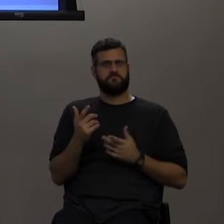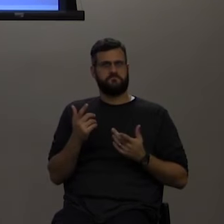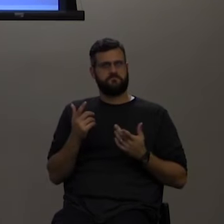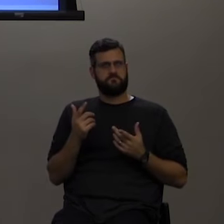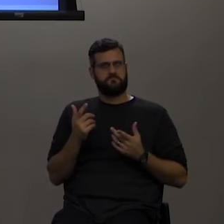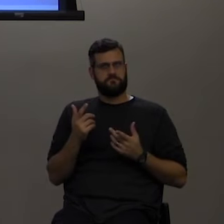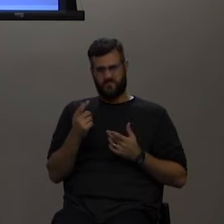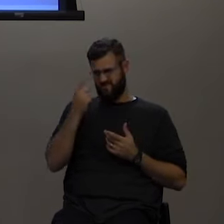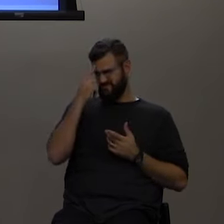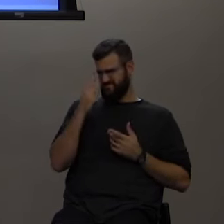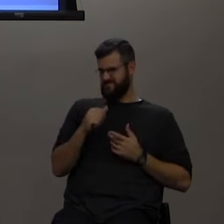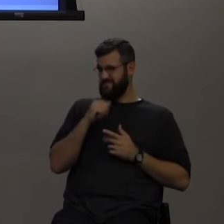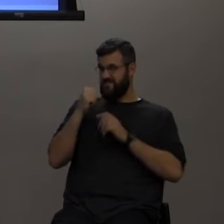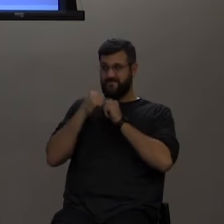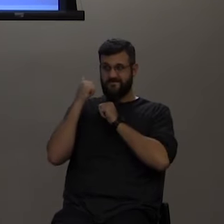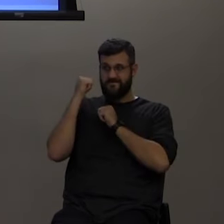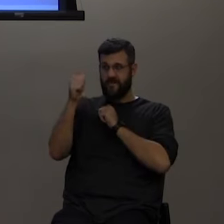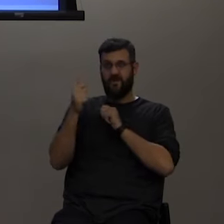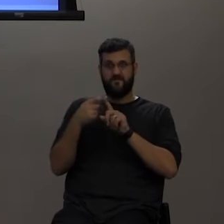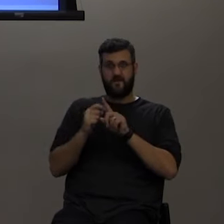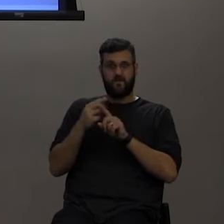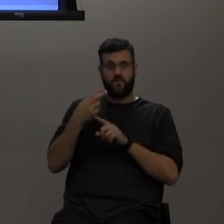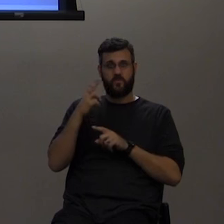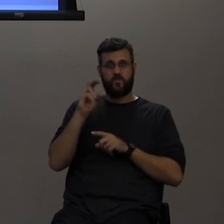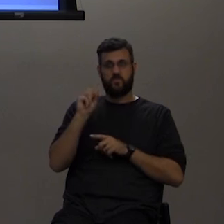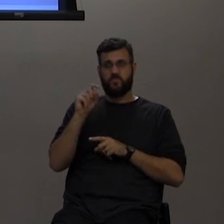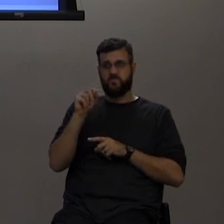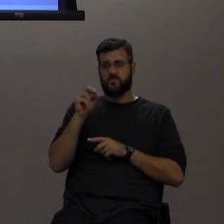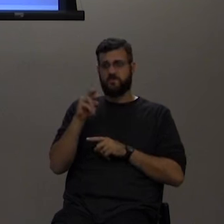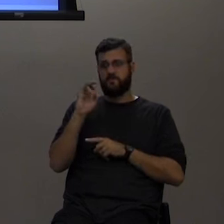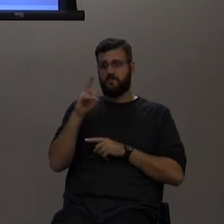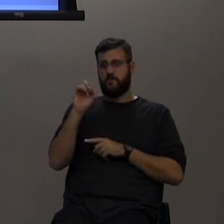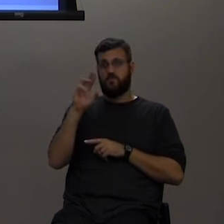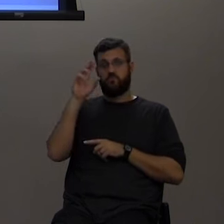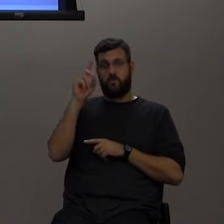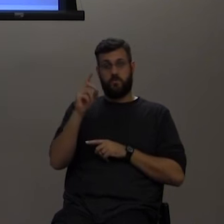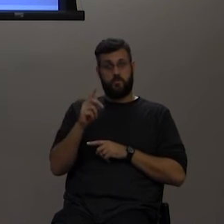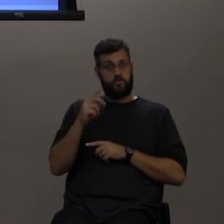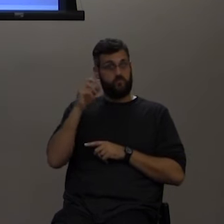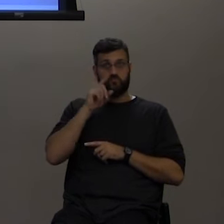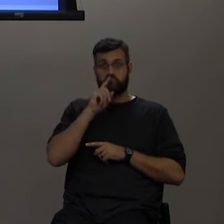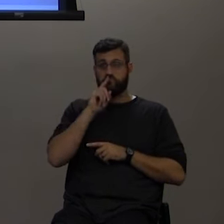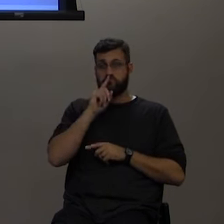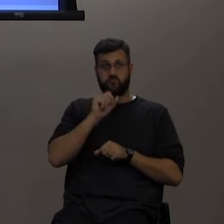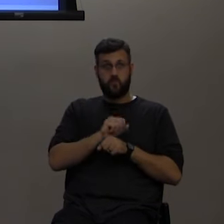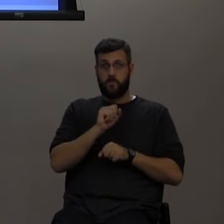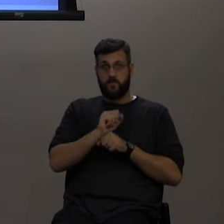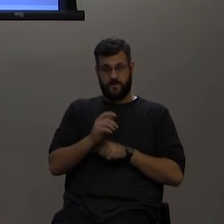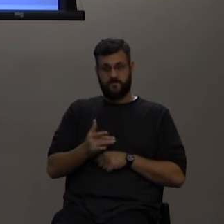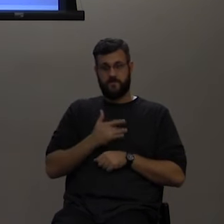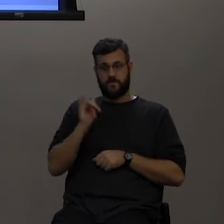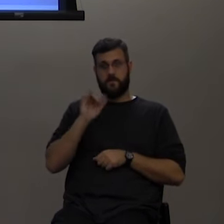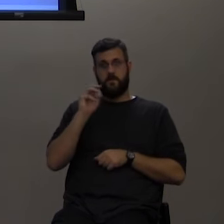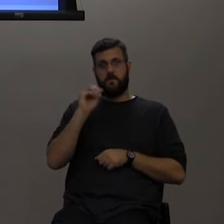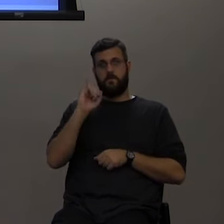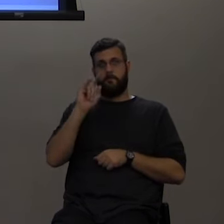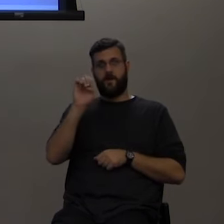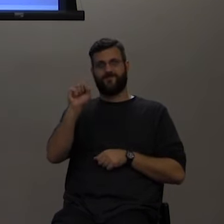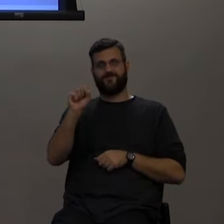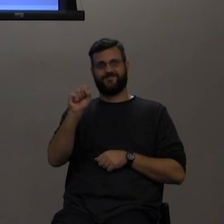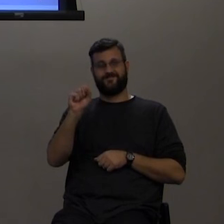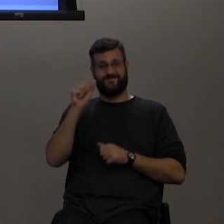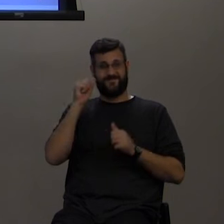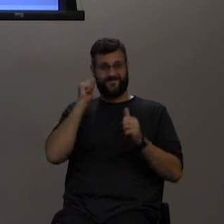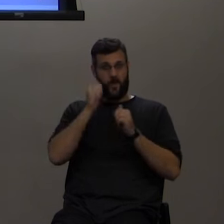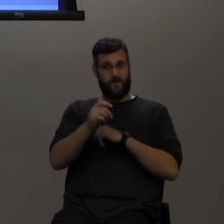you would say, well, that's not really that far away from Houstonville Road. But the reality is, to a retailer, it's miles away. And so when you look